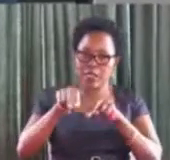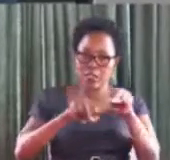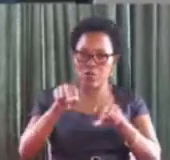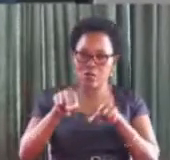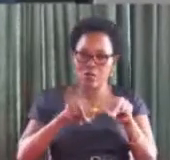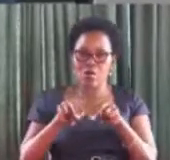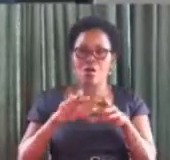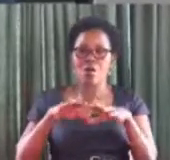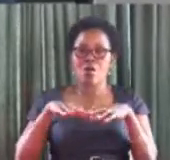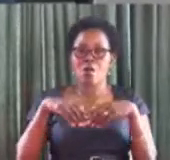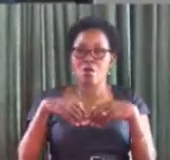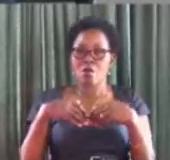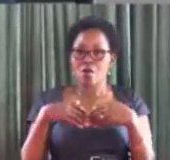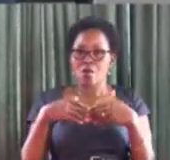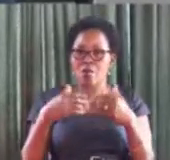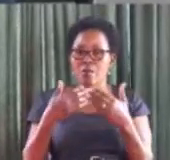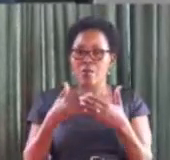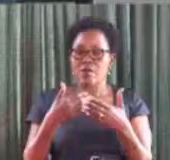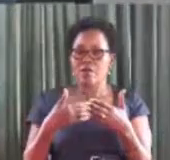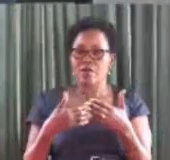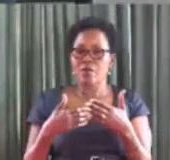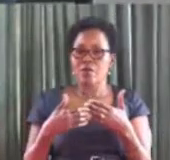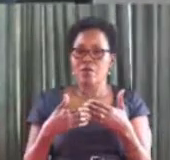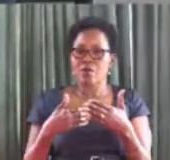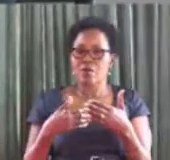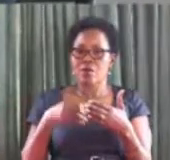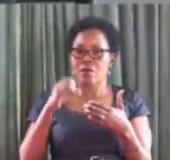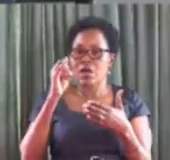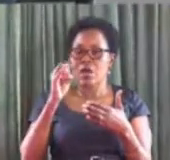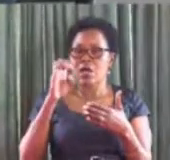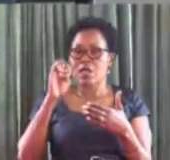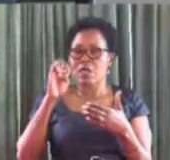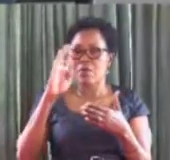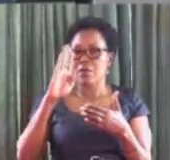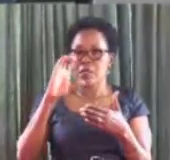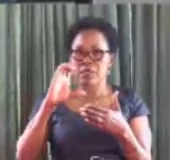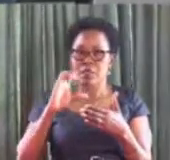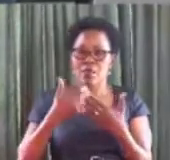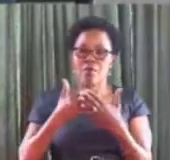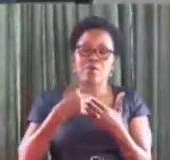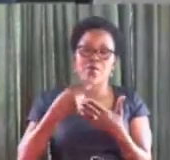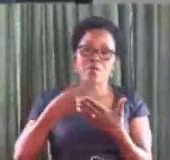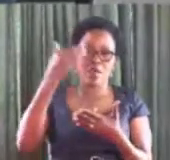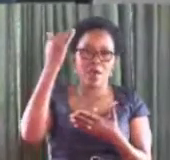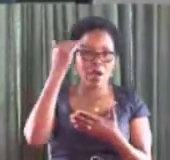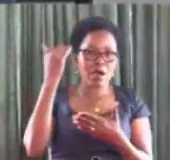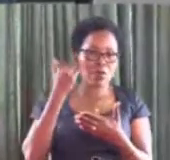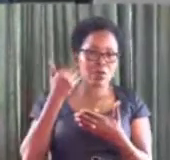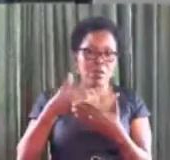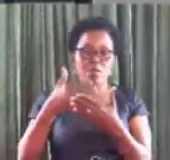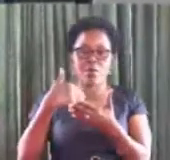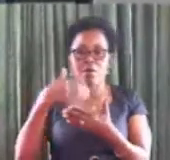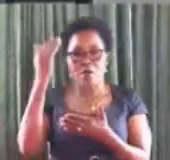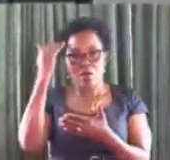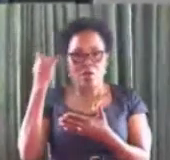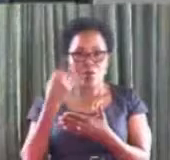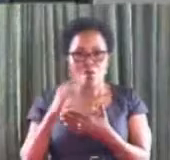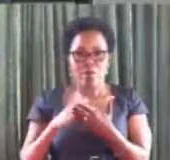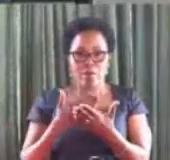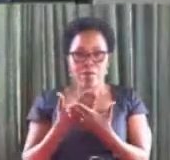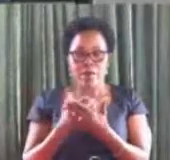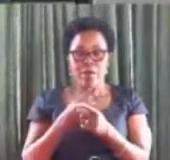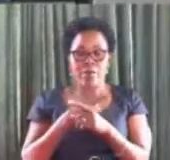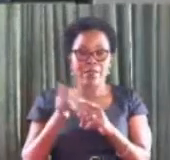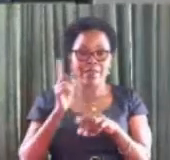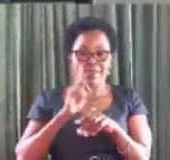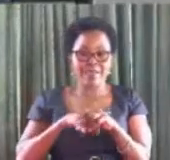That is before the IEBC, before the High Court, before the Court of Appeal. But when